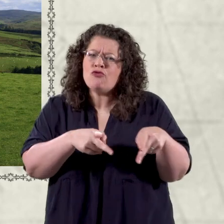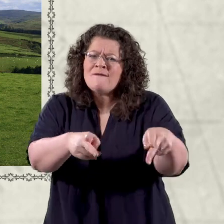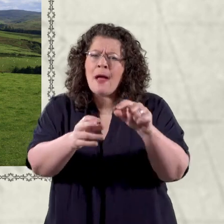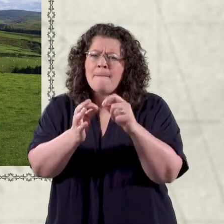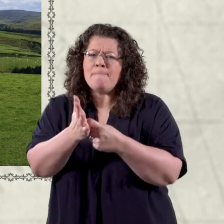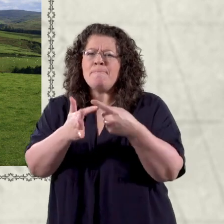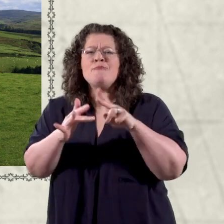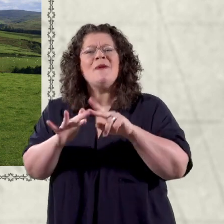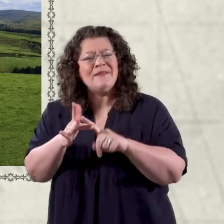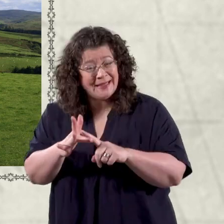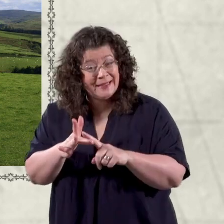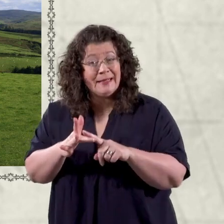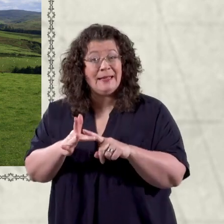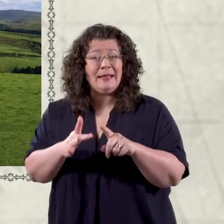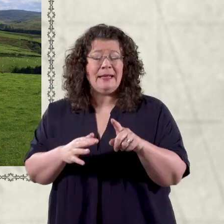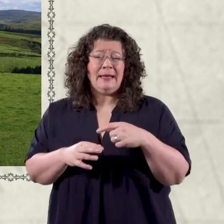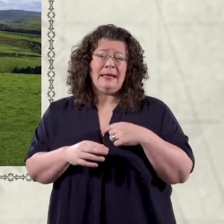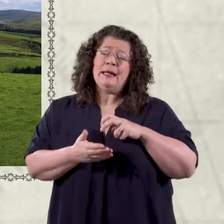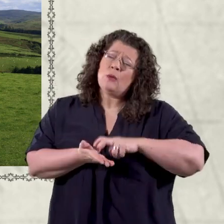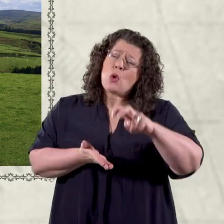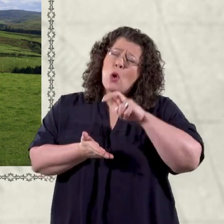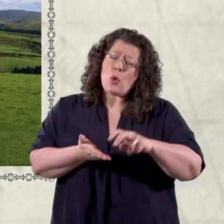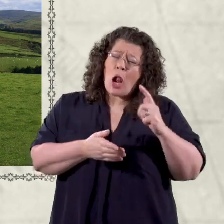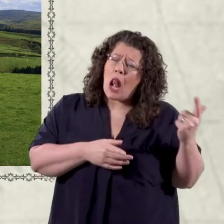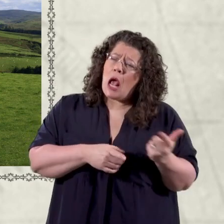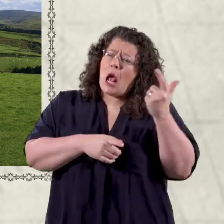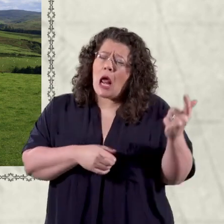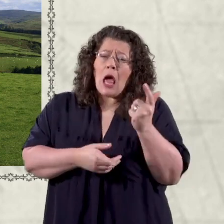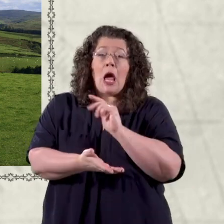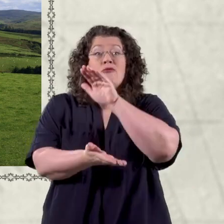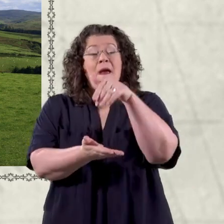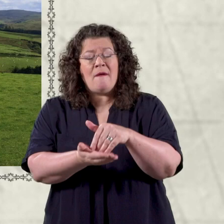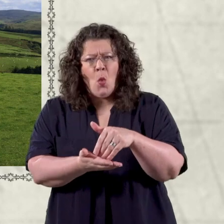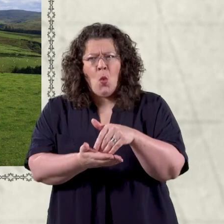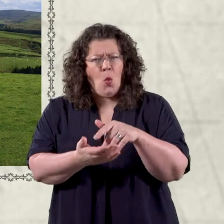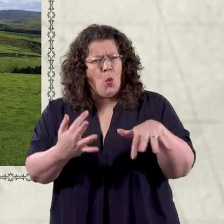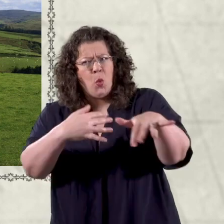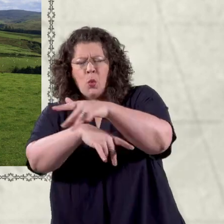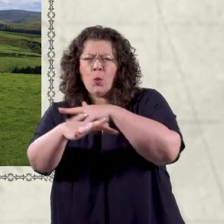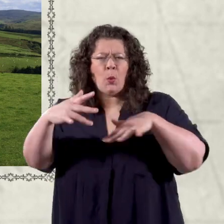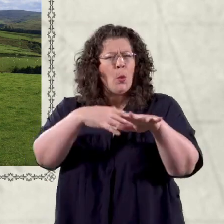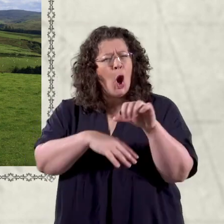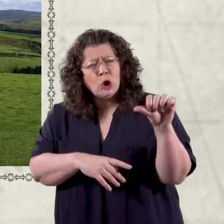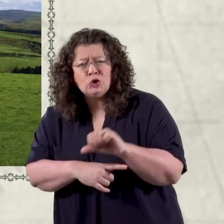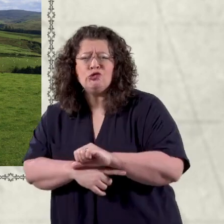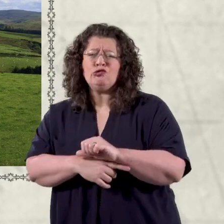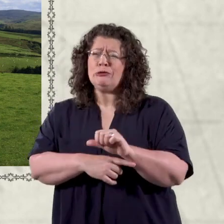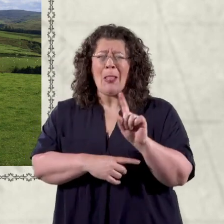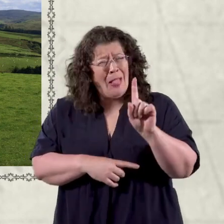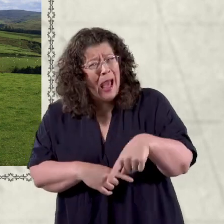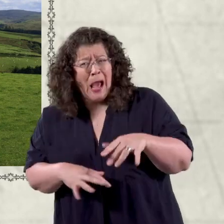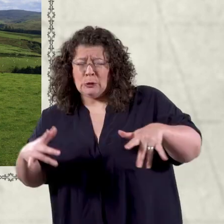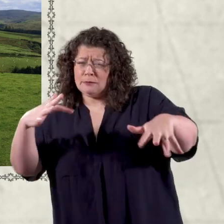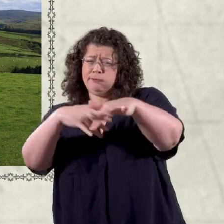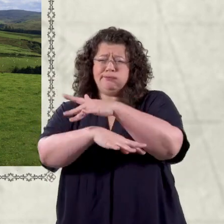see. Well, when I arrived there after a long walk, there were hundreds, if not thousands of people awaiting